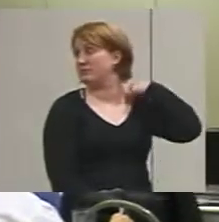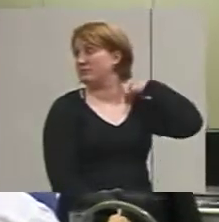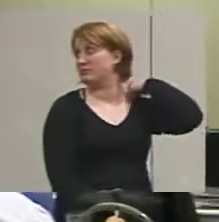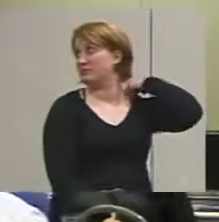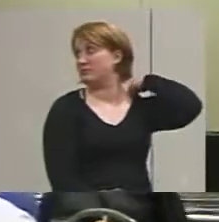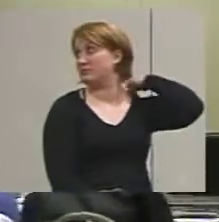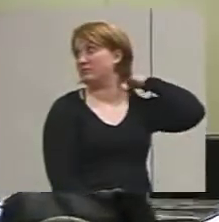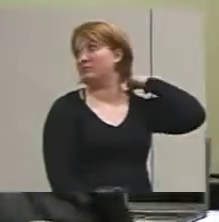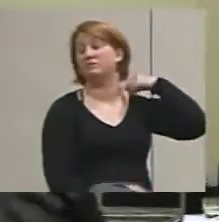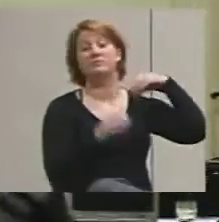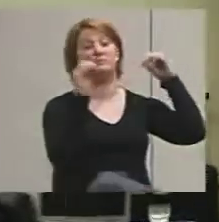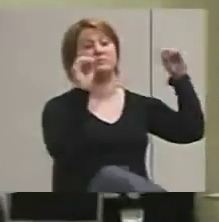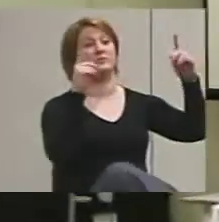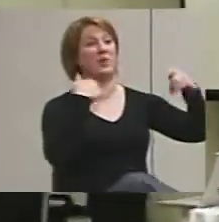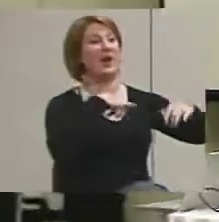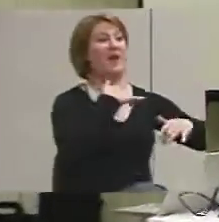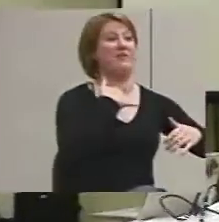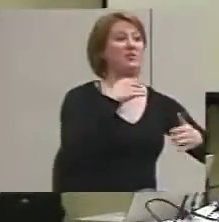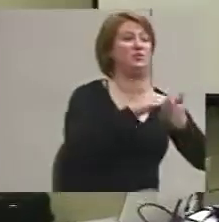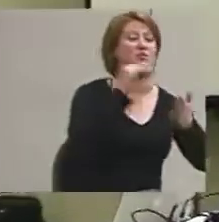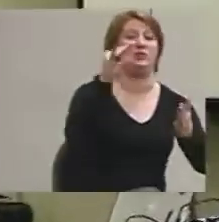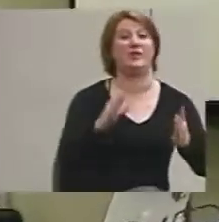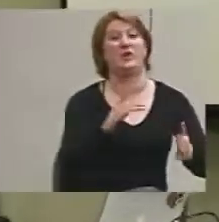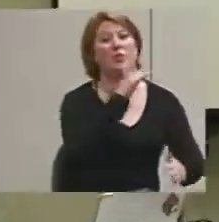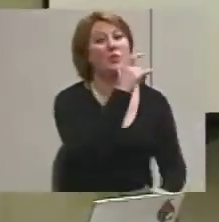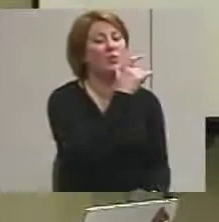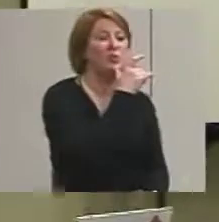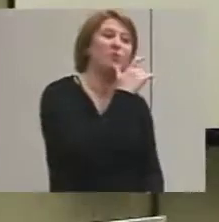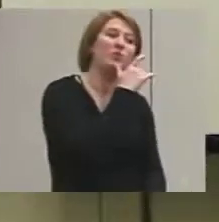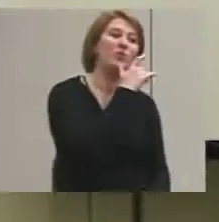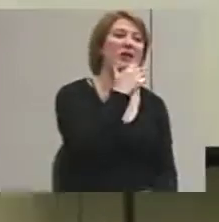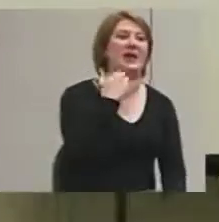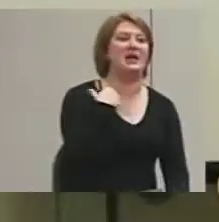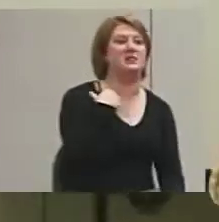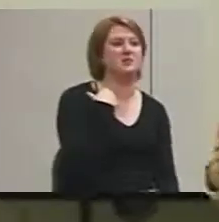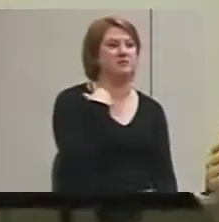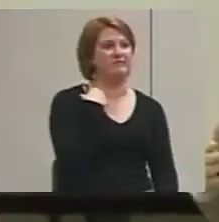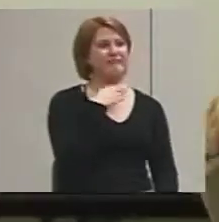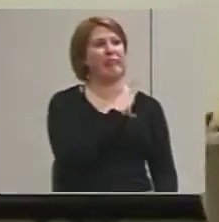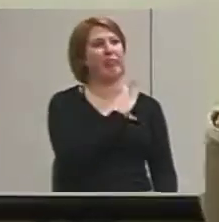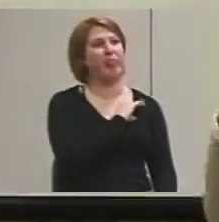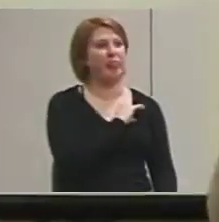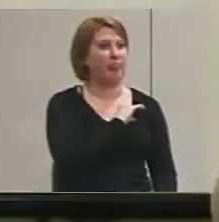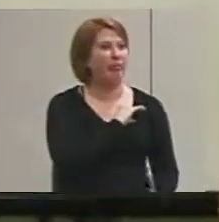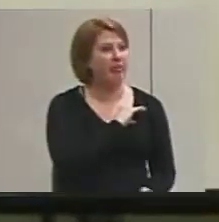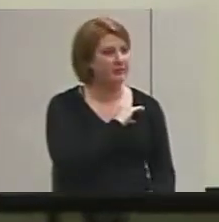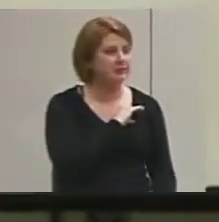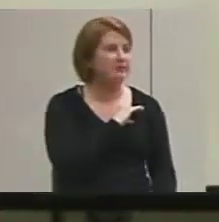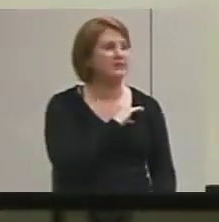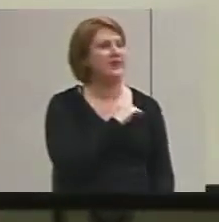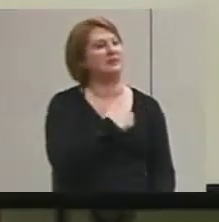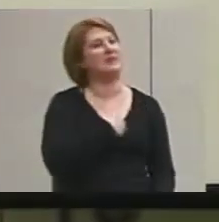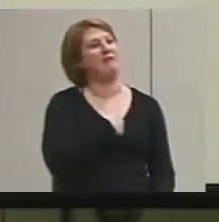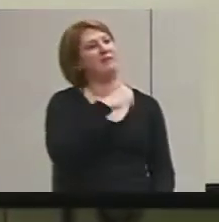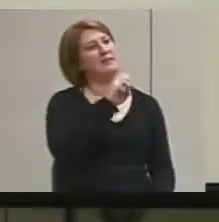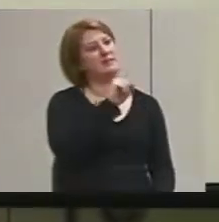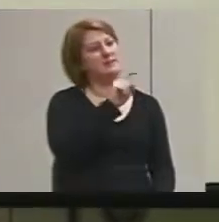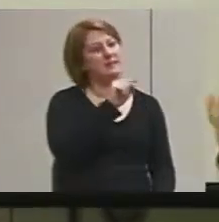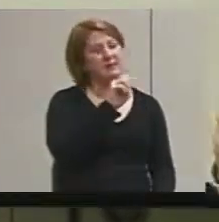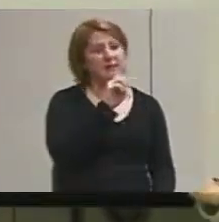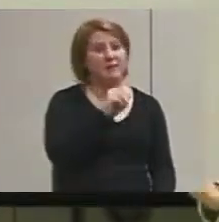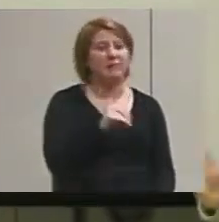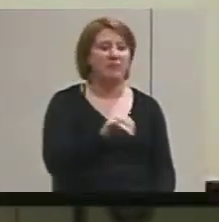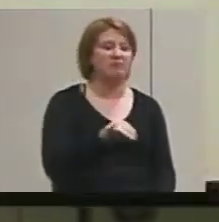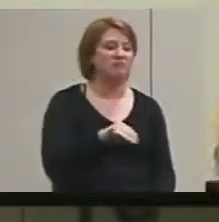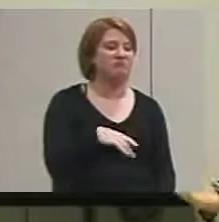All right, well, we have a student who has very low self-esteem, very just poor